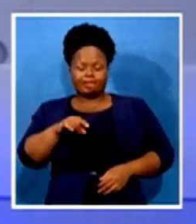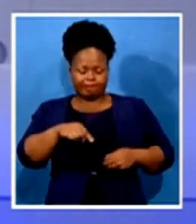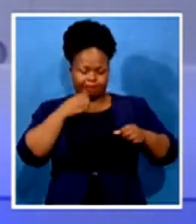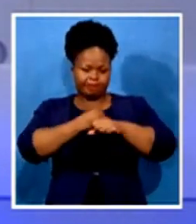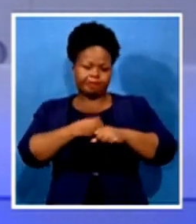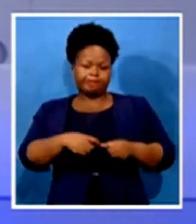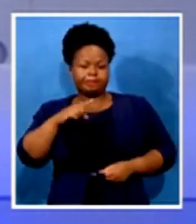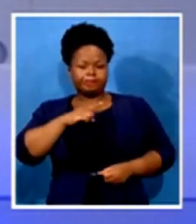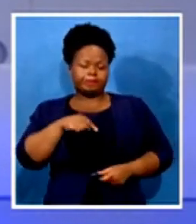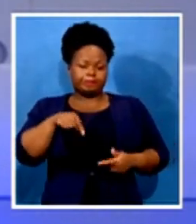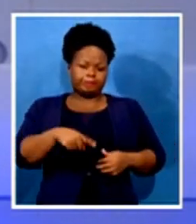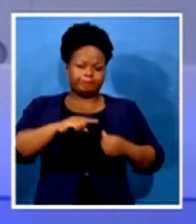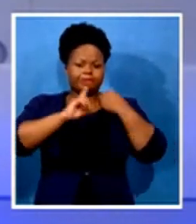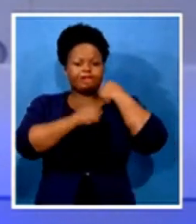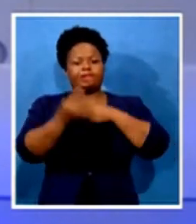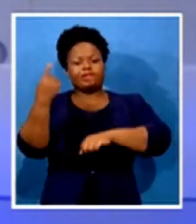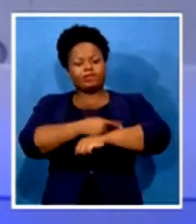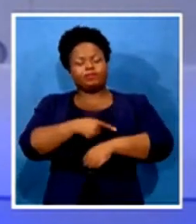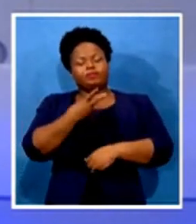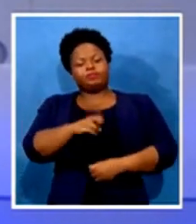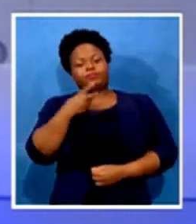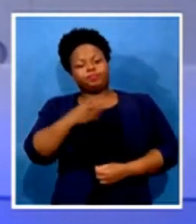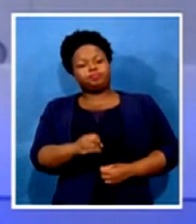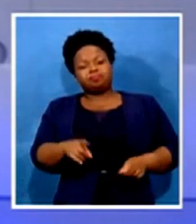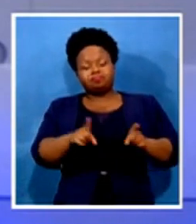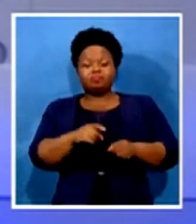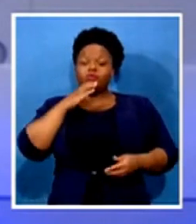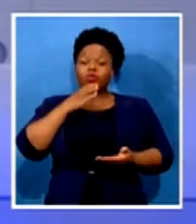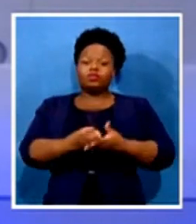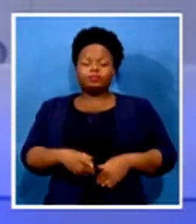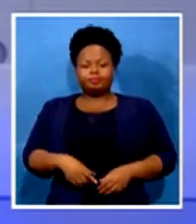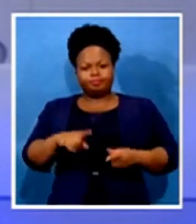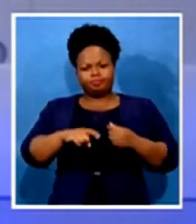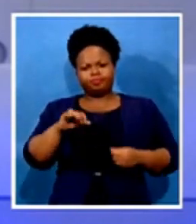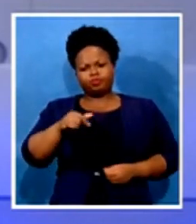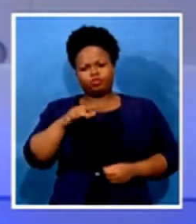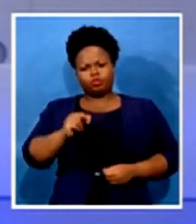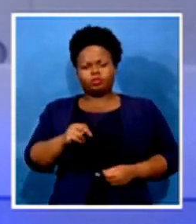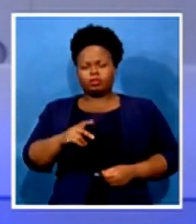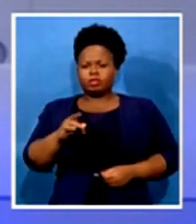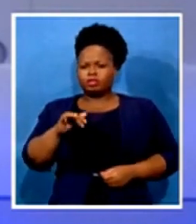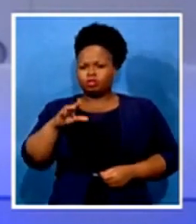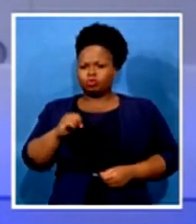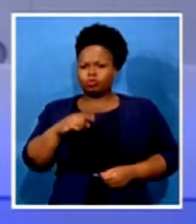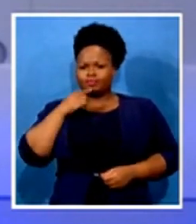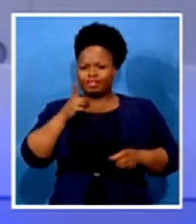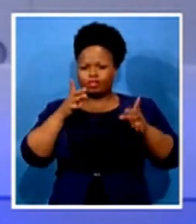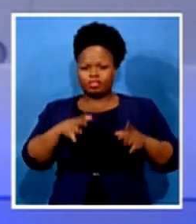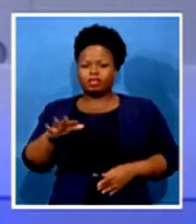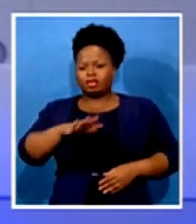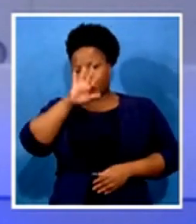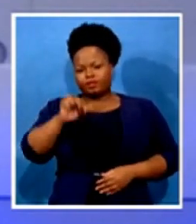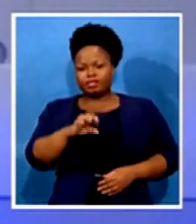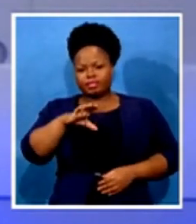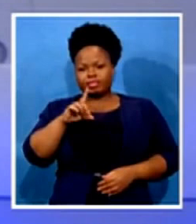of the year 2020. And just confirmation also coming there from John Gangasong, who is the director of the Africa CDC, that the first batch